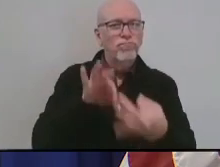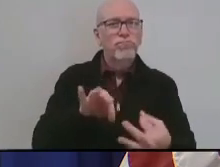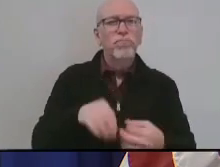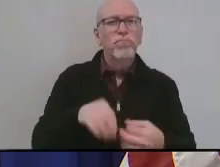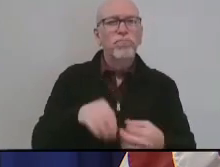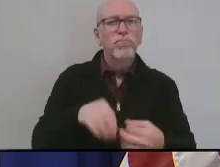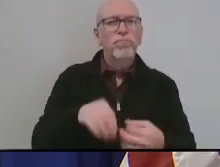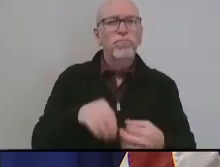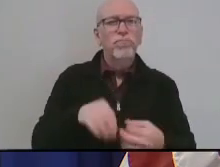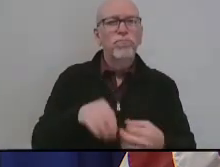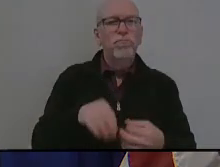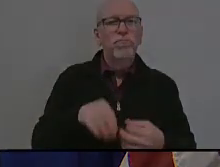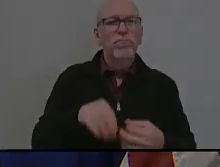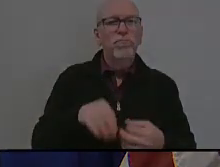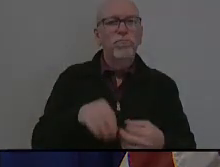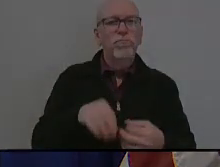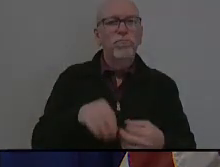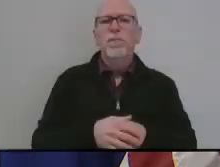sure, as I've mentioned,